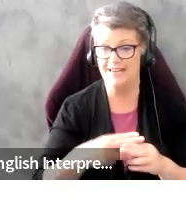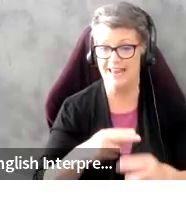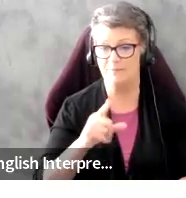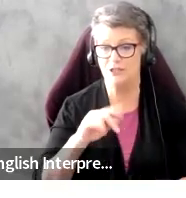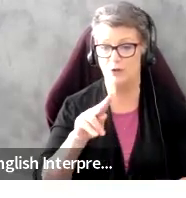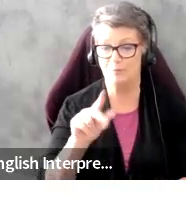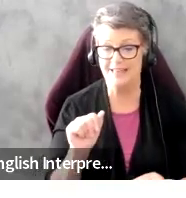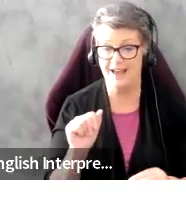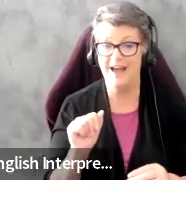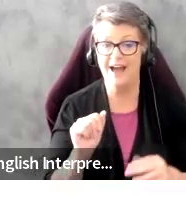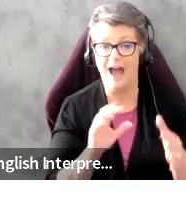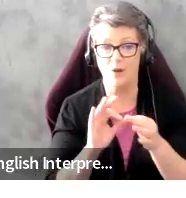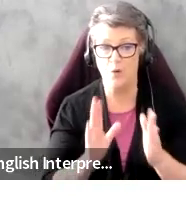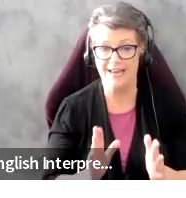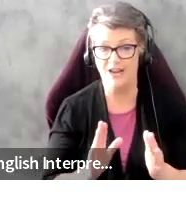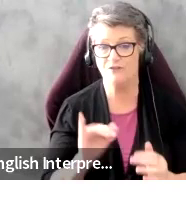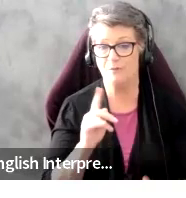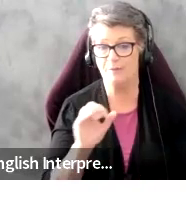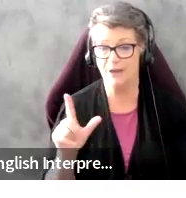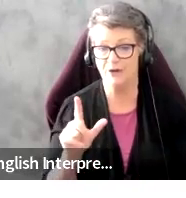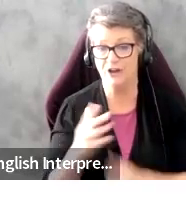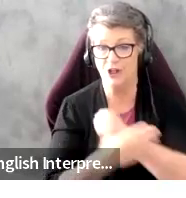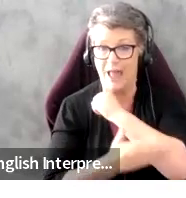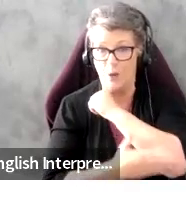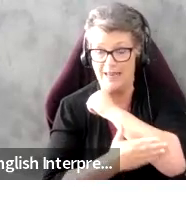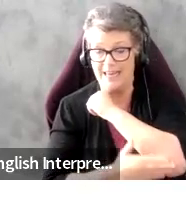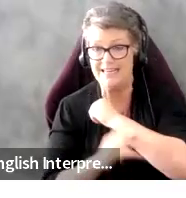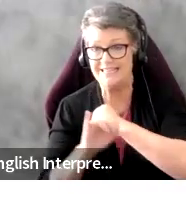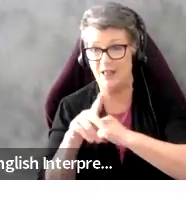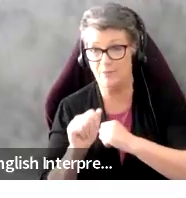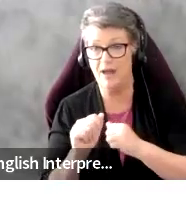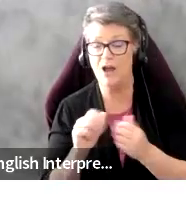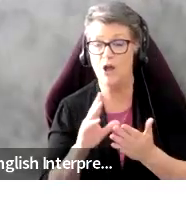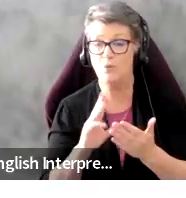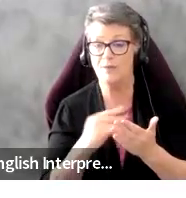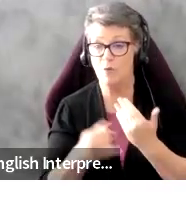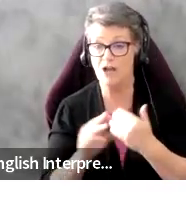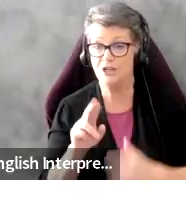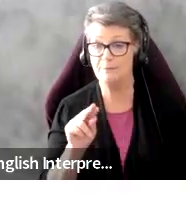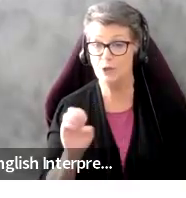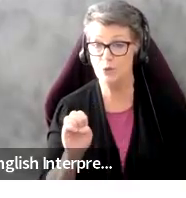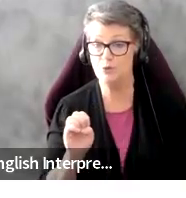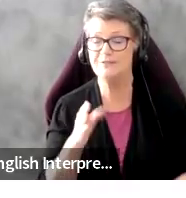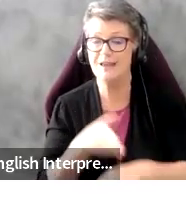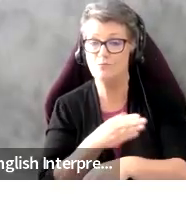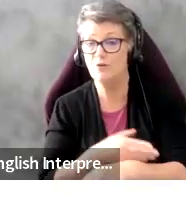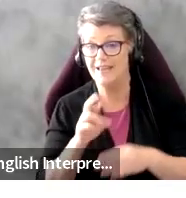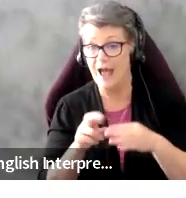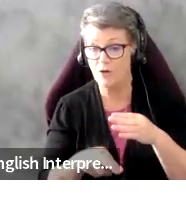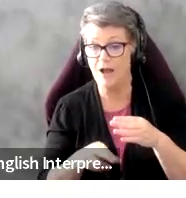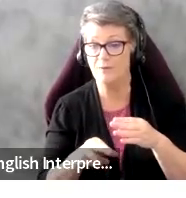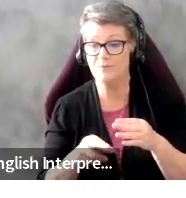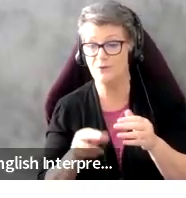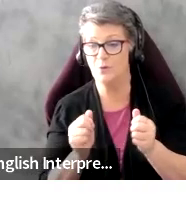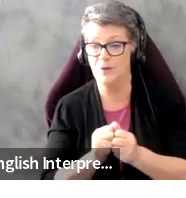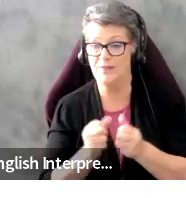Rubio. I'm a coordinator out of Imperial County, SELPA, with Project Muse, Improving Outcomes for Multilingual Students with Exceptional